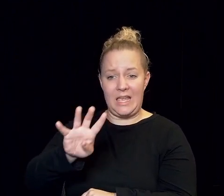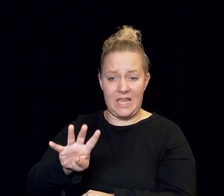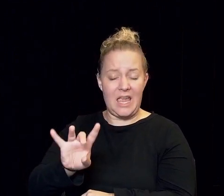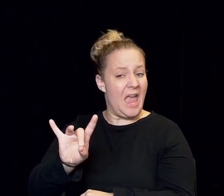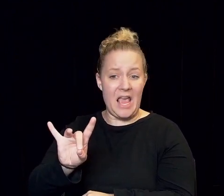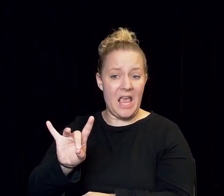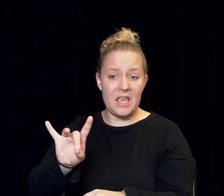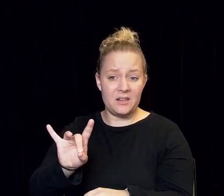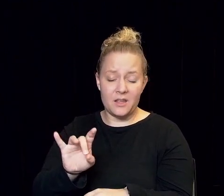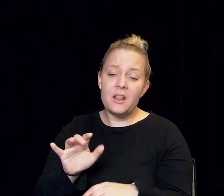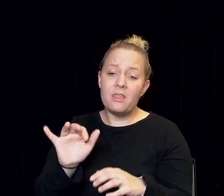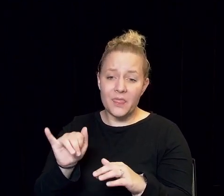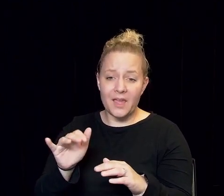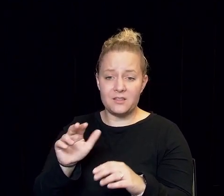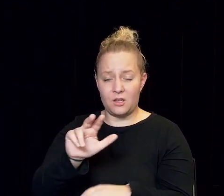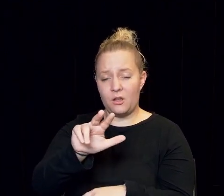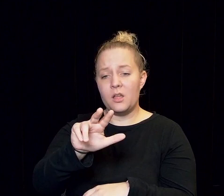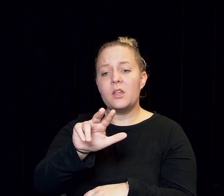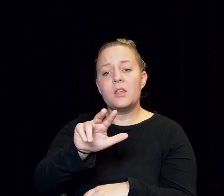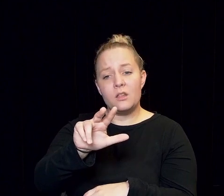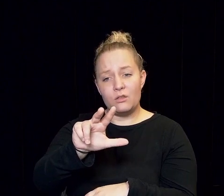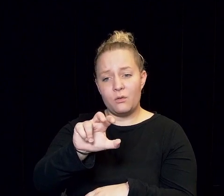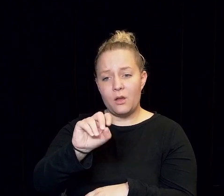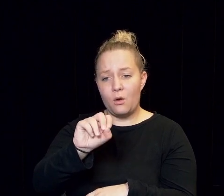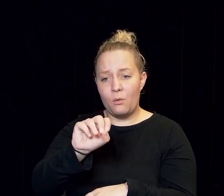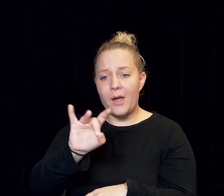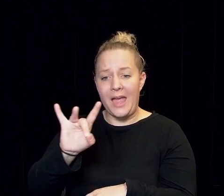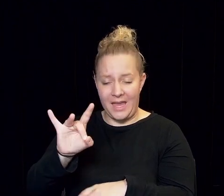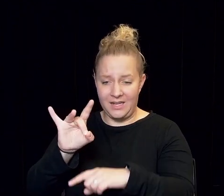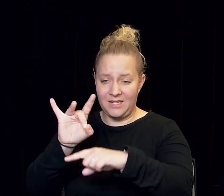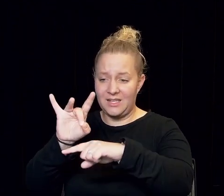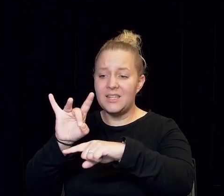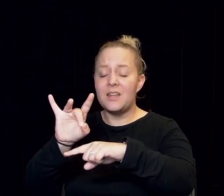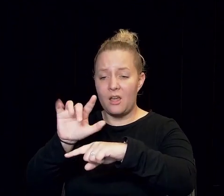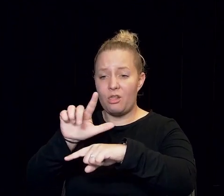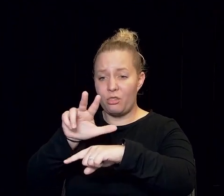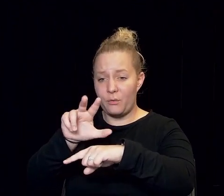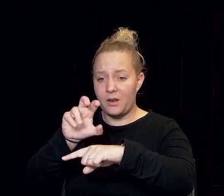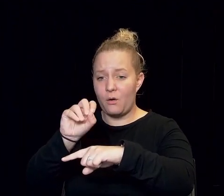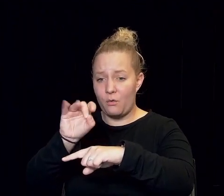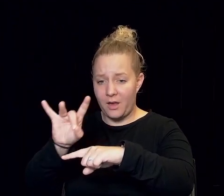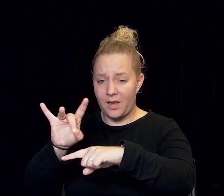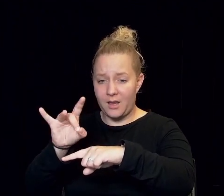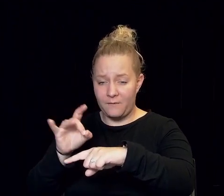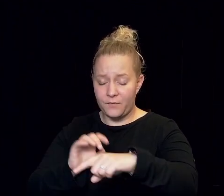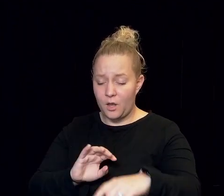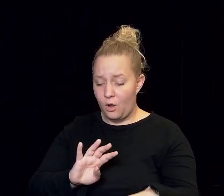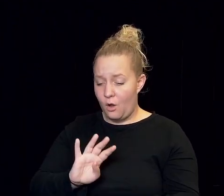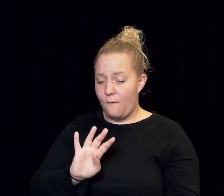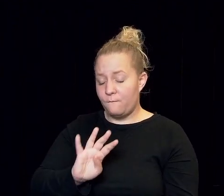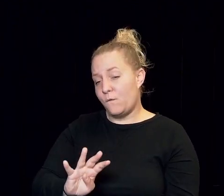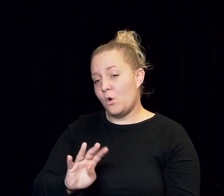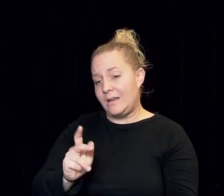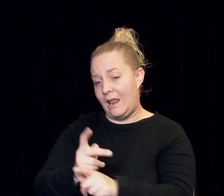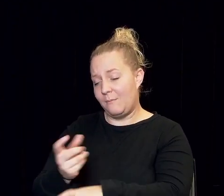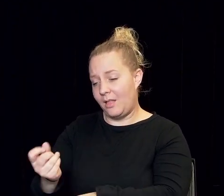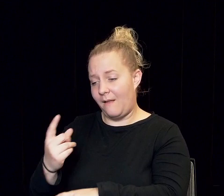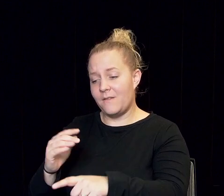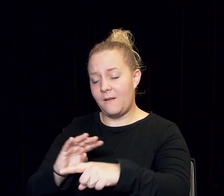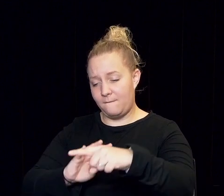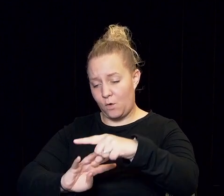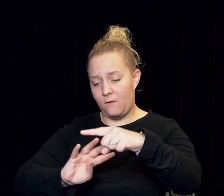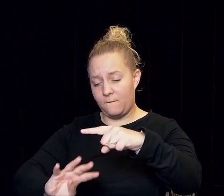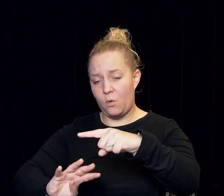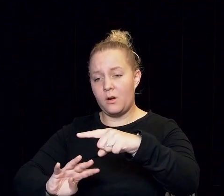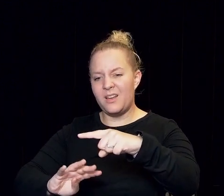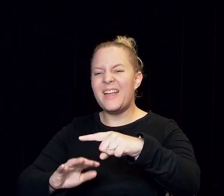more, so 308. And so that would be 308 over 4 times 11, which is 44. And then you